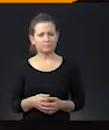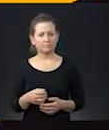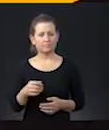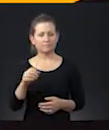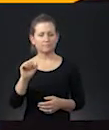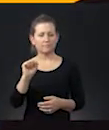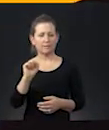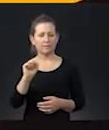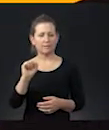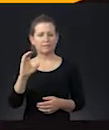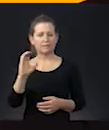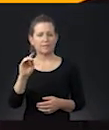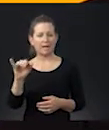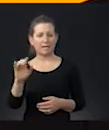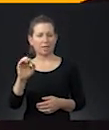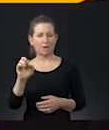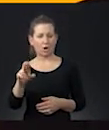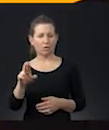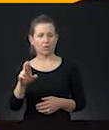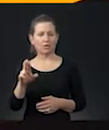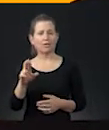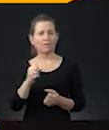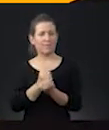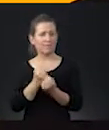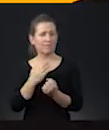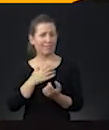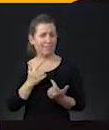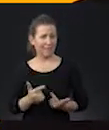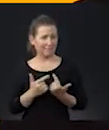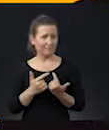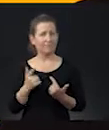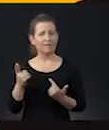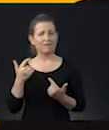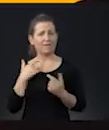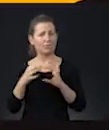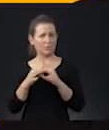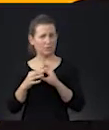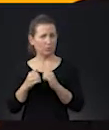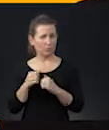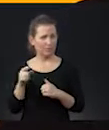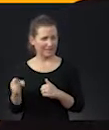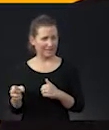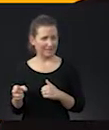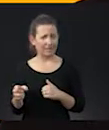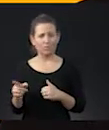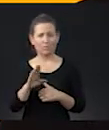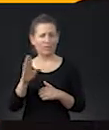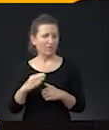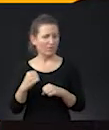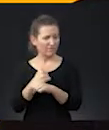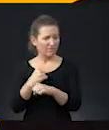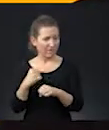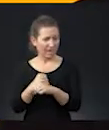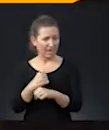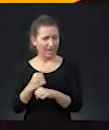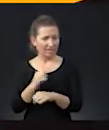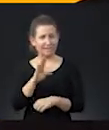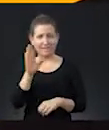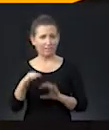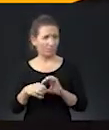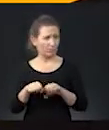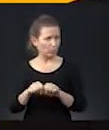Scott Carter is the love of my life. I have the best relationship with him. We never fight, we never break up, we never